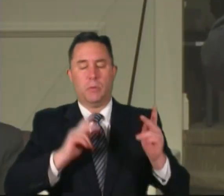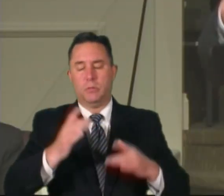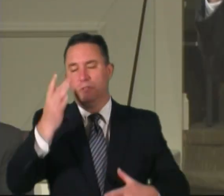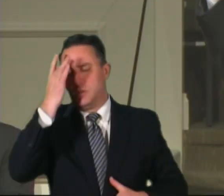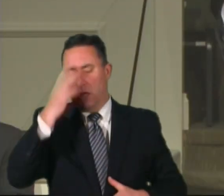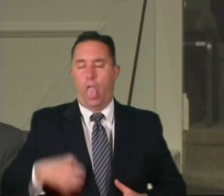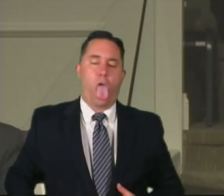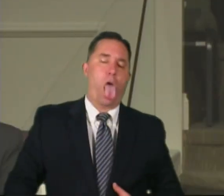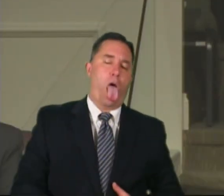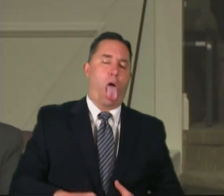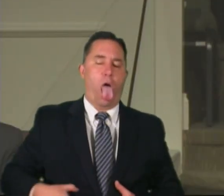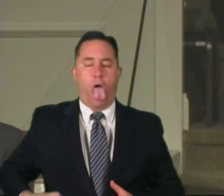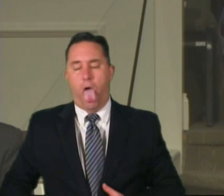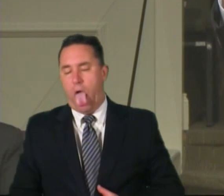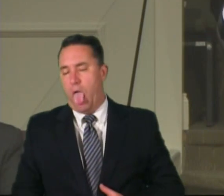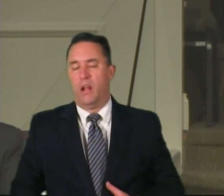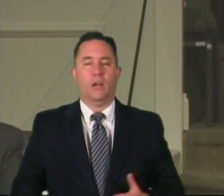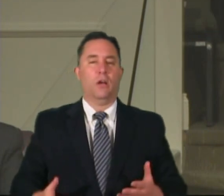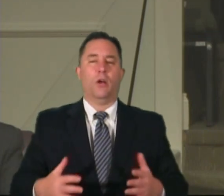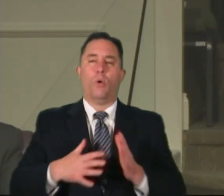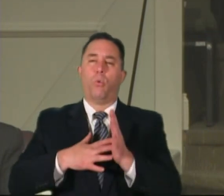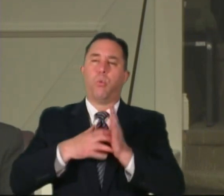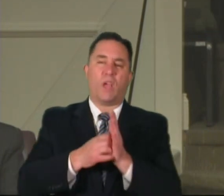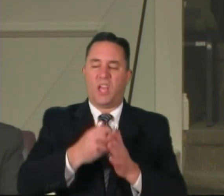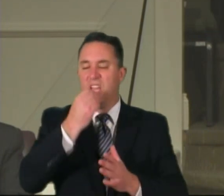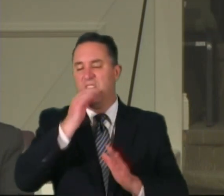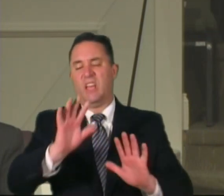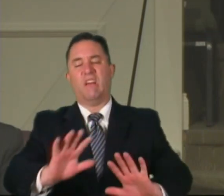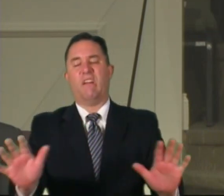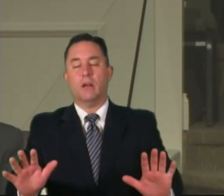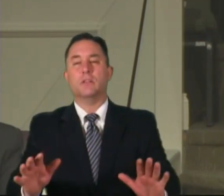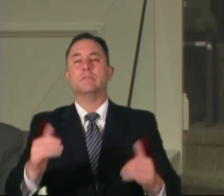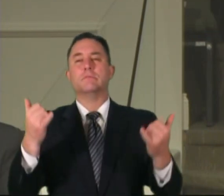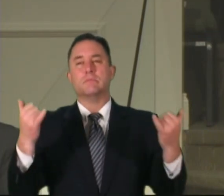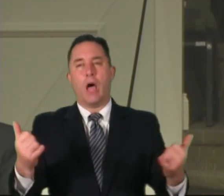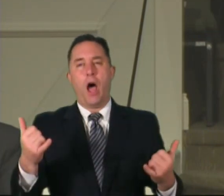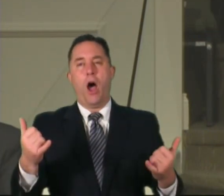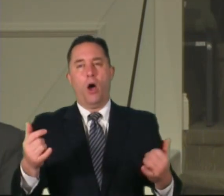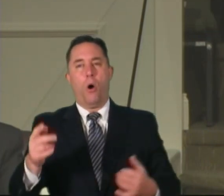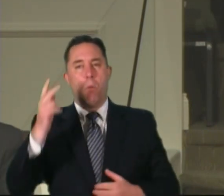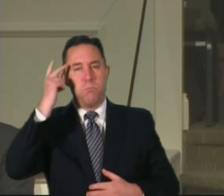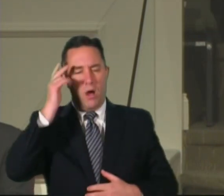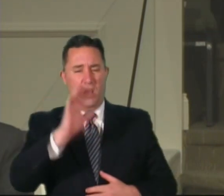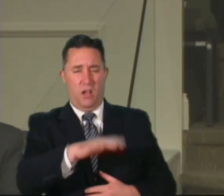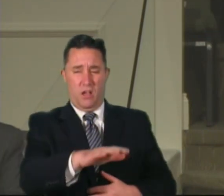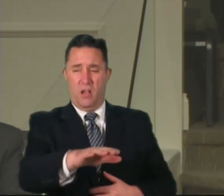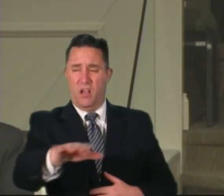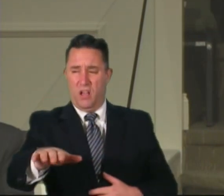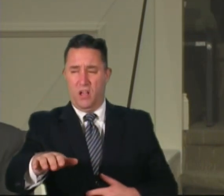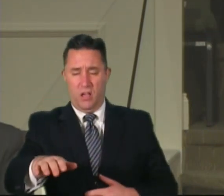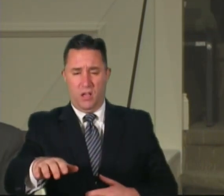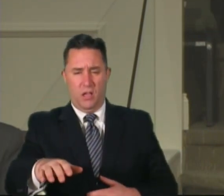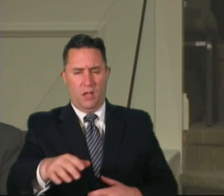sick, too miserable, and too weak to eat. Now Paul says, listen, I want you guys to take meat.